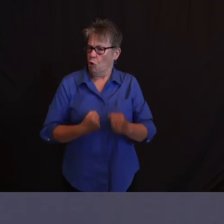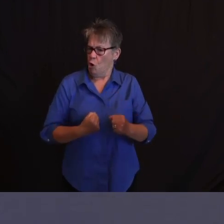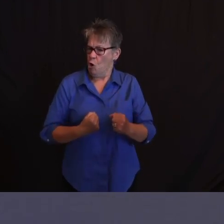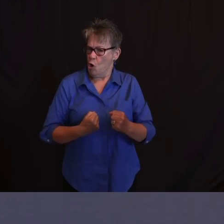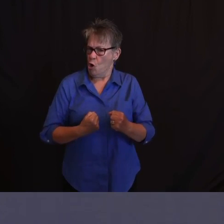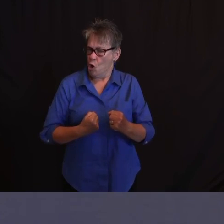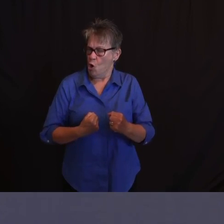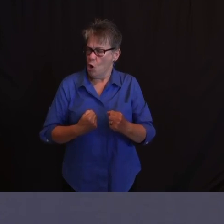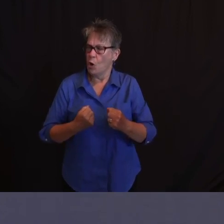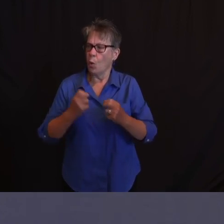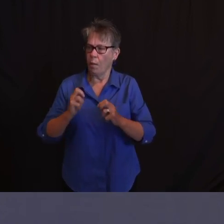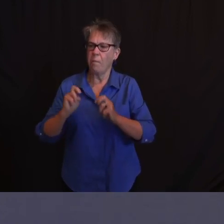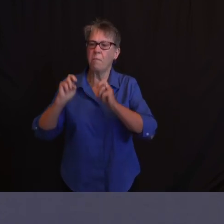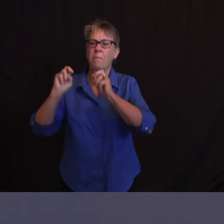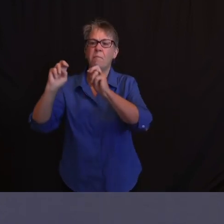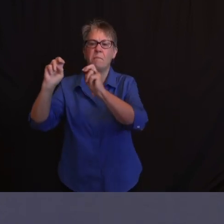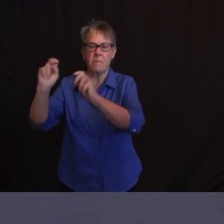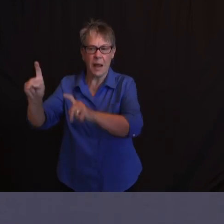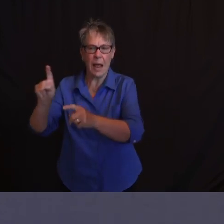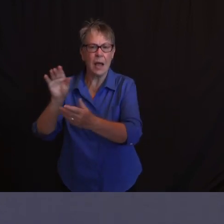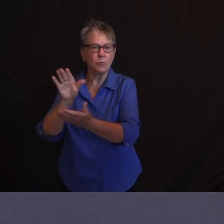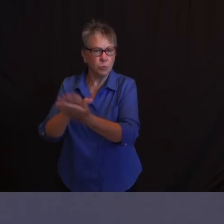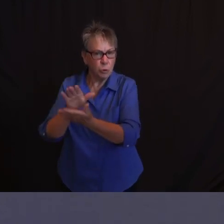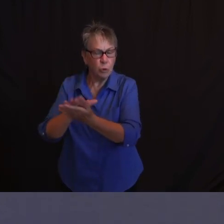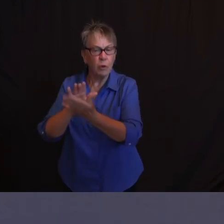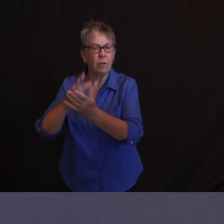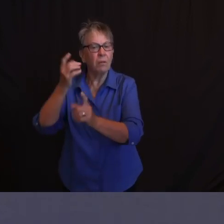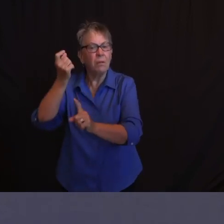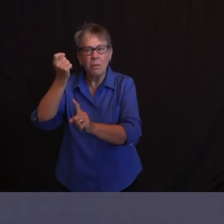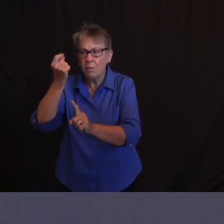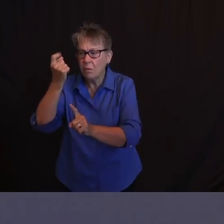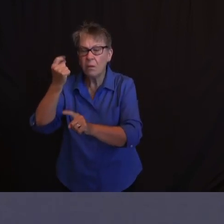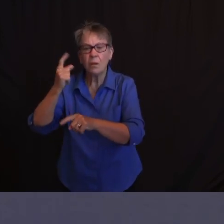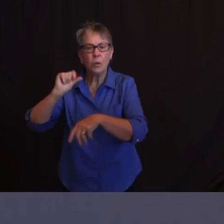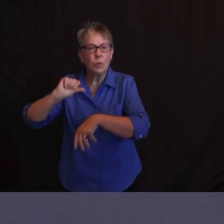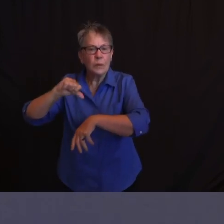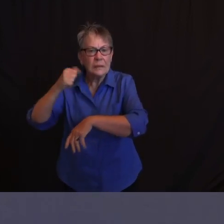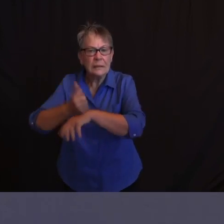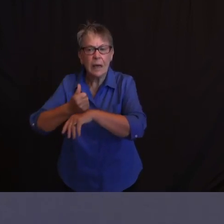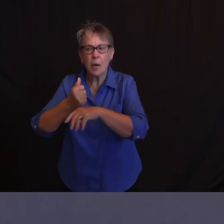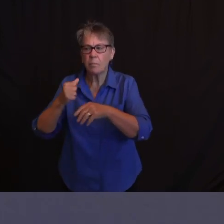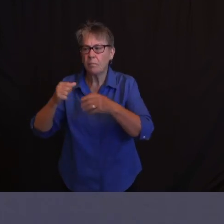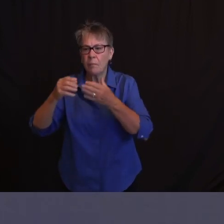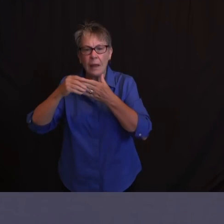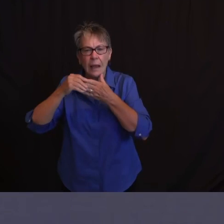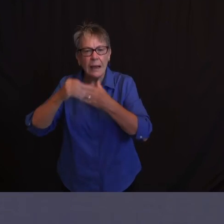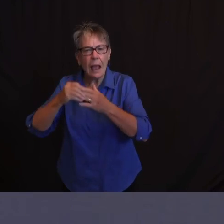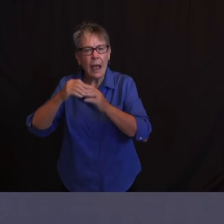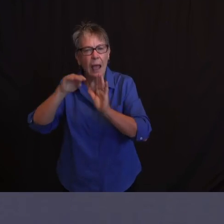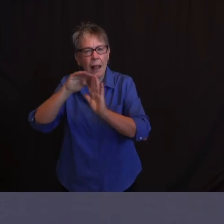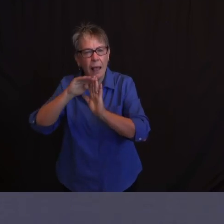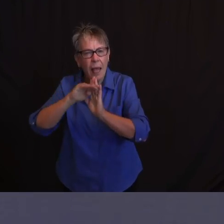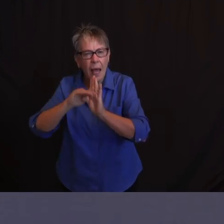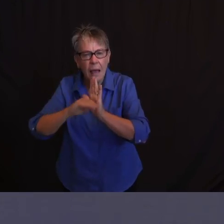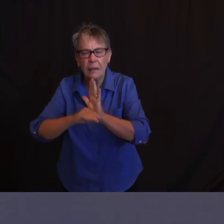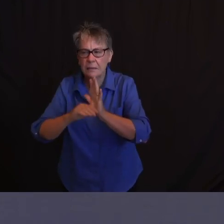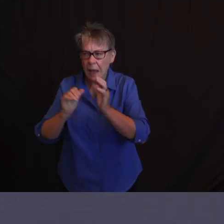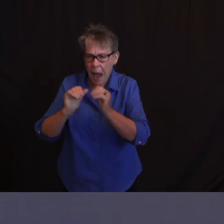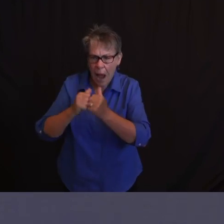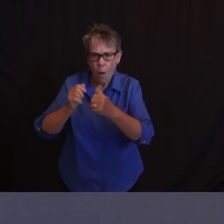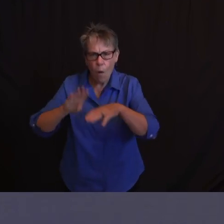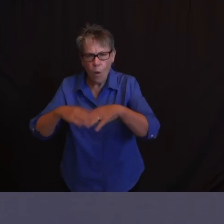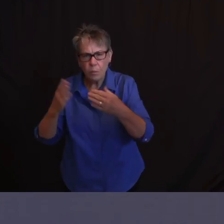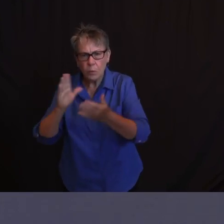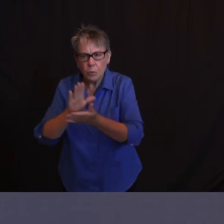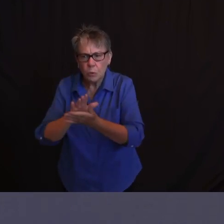set of guidelines as any state in America. But we will do it only if it can be done